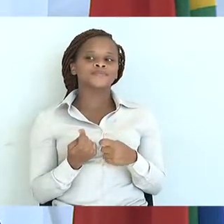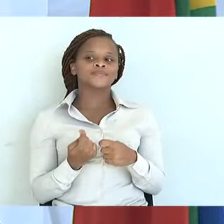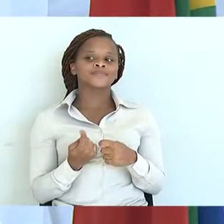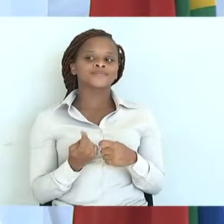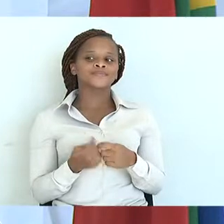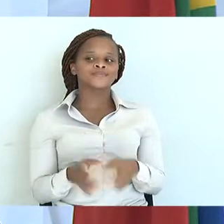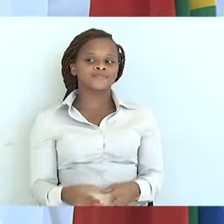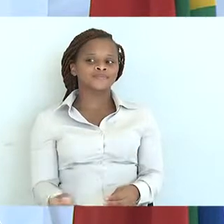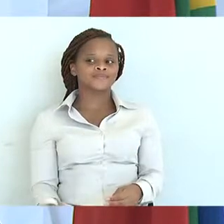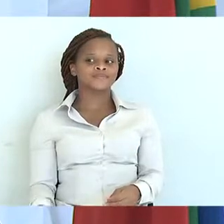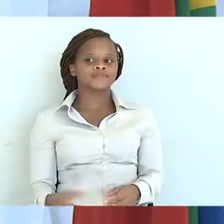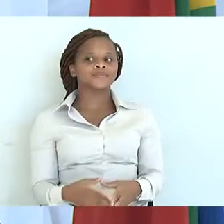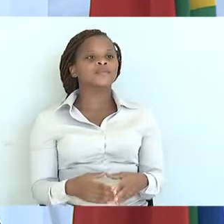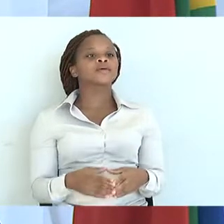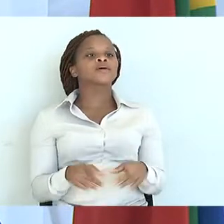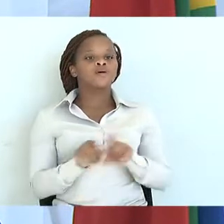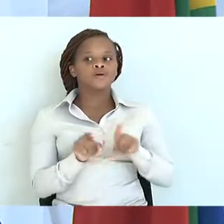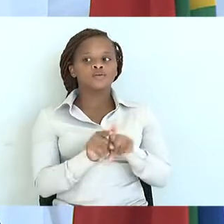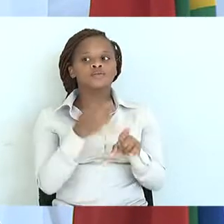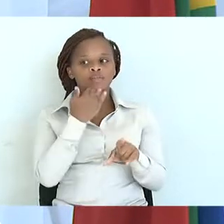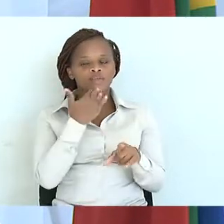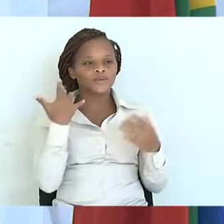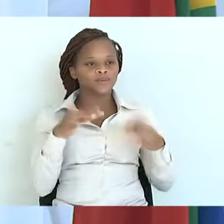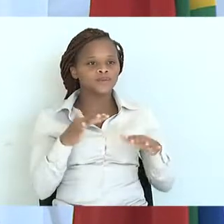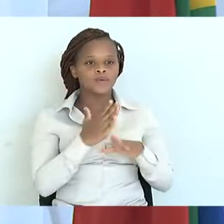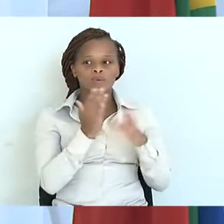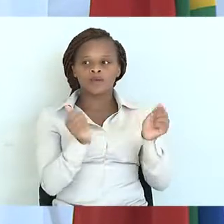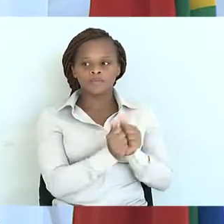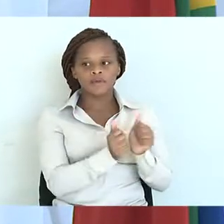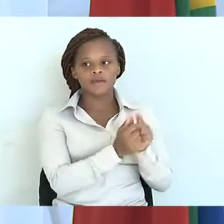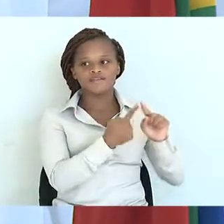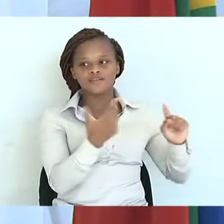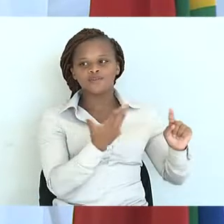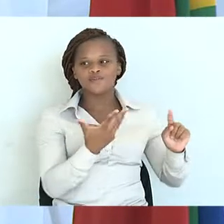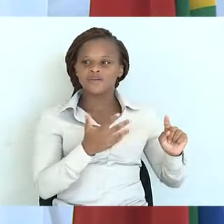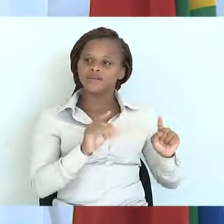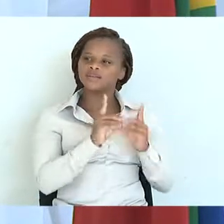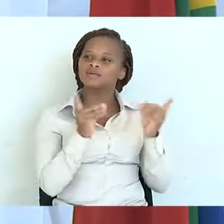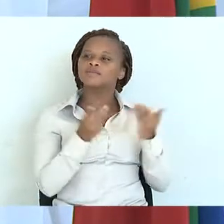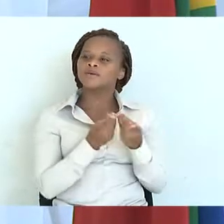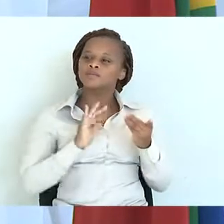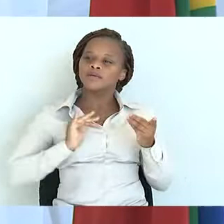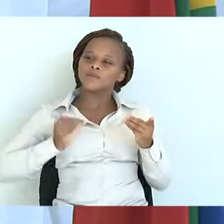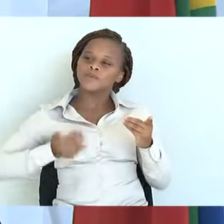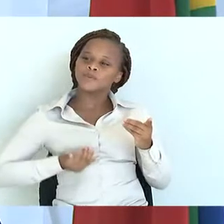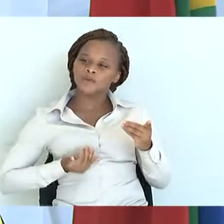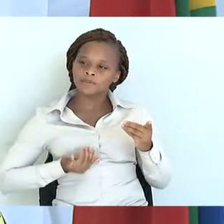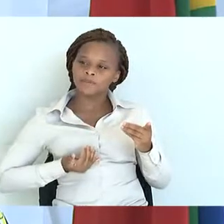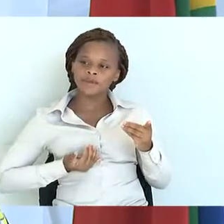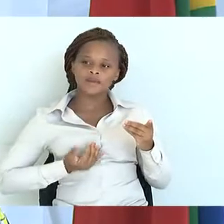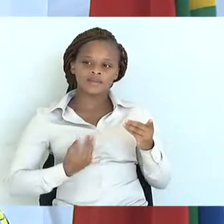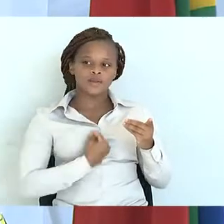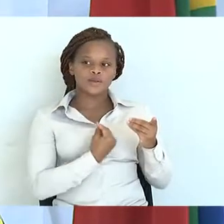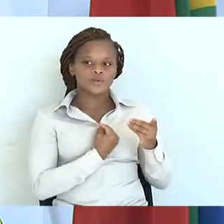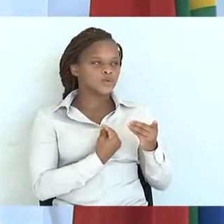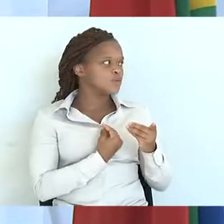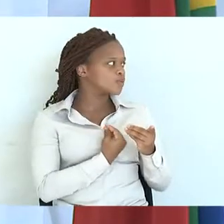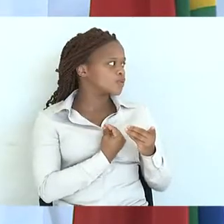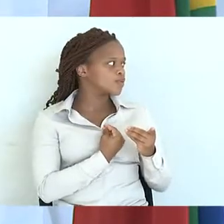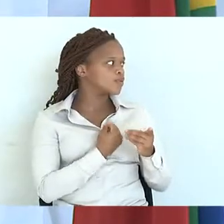Thank you very much to the colleagues from the Department of Women, Youth and Persons with